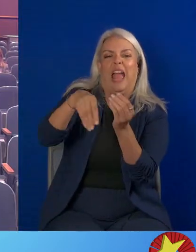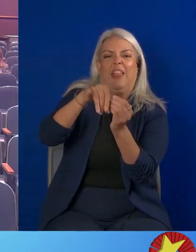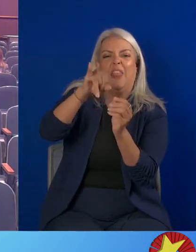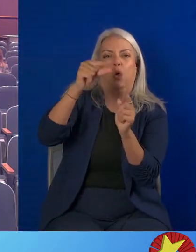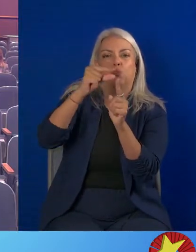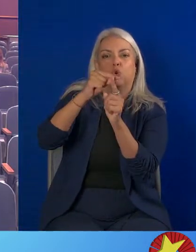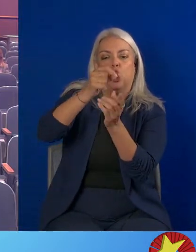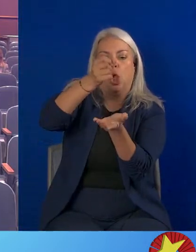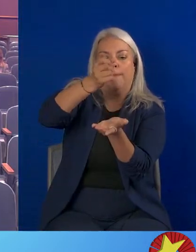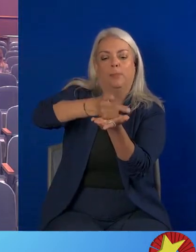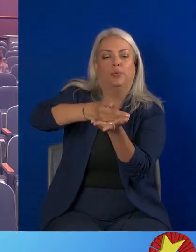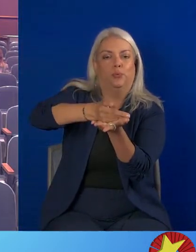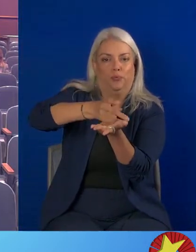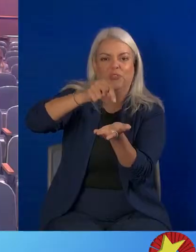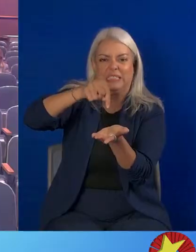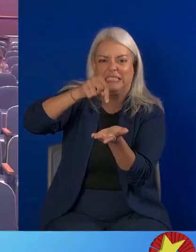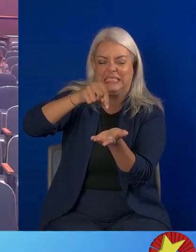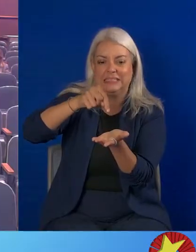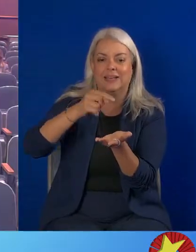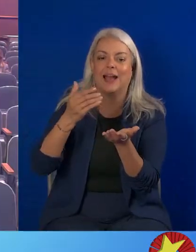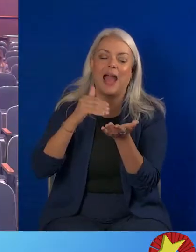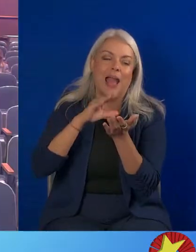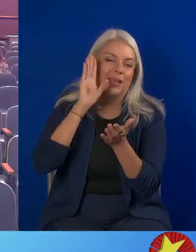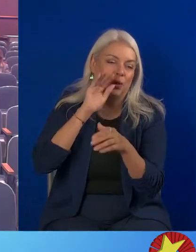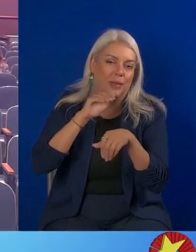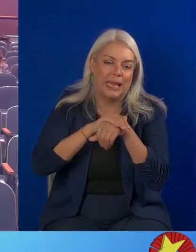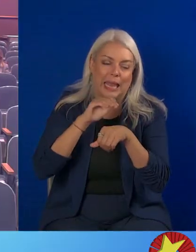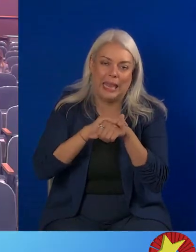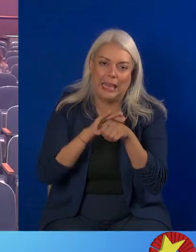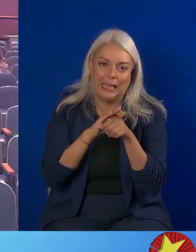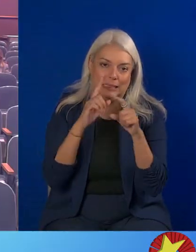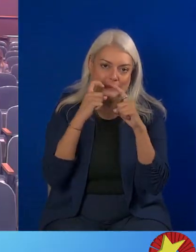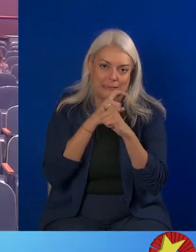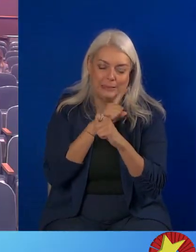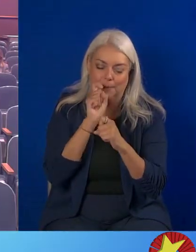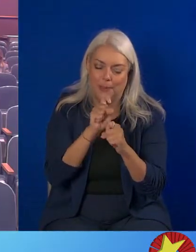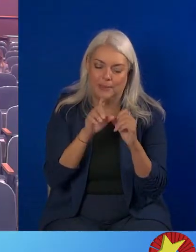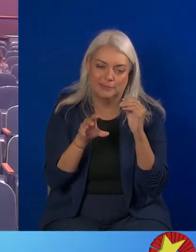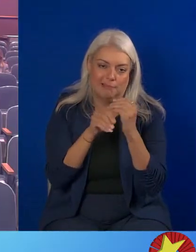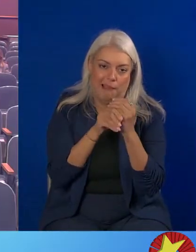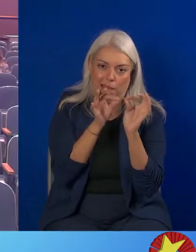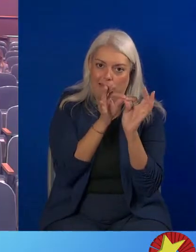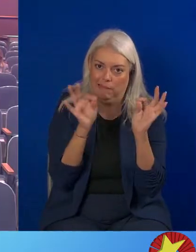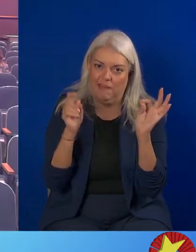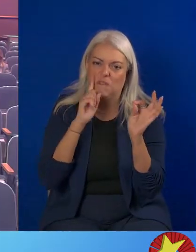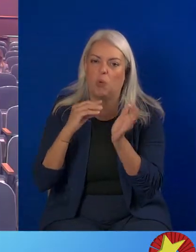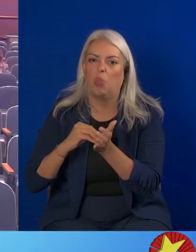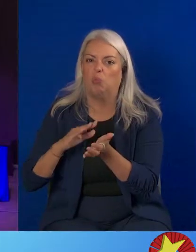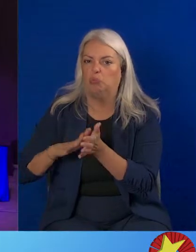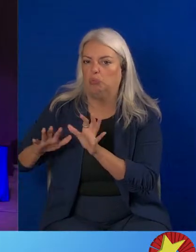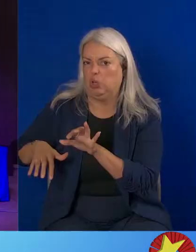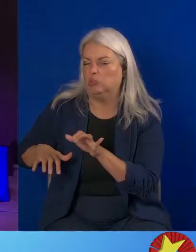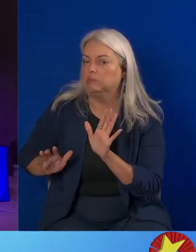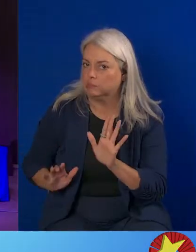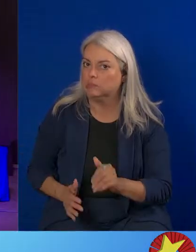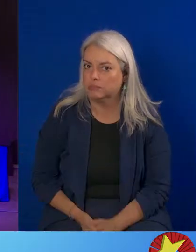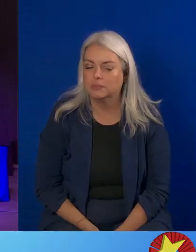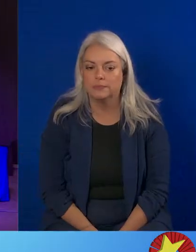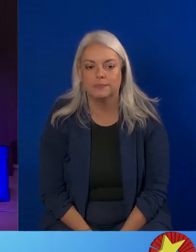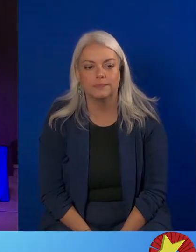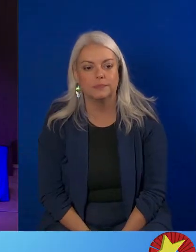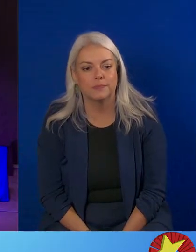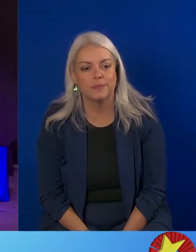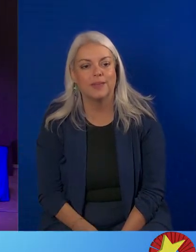the items. Just again, semantic, but just to be clear for the record. What did